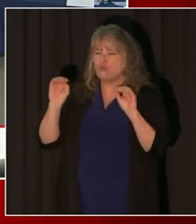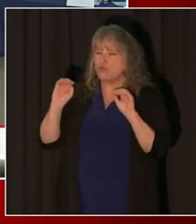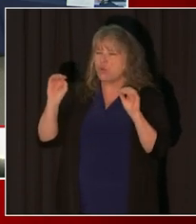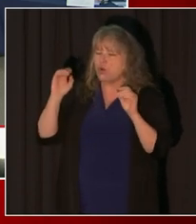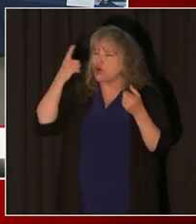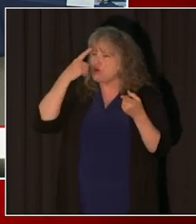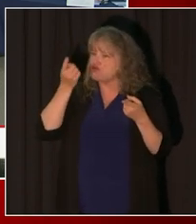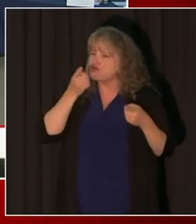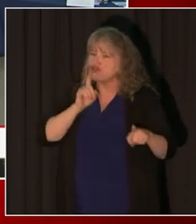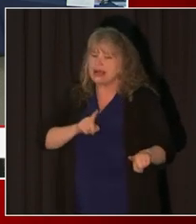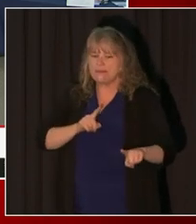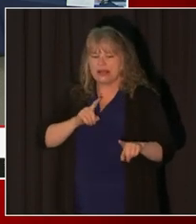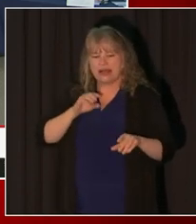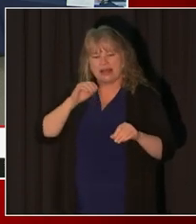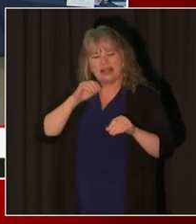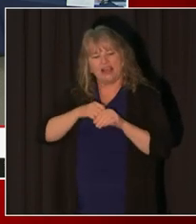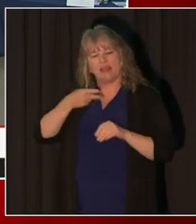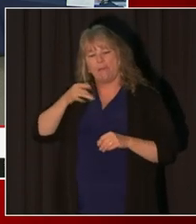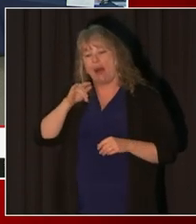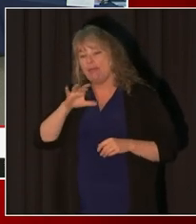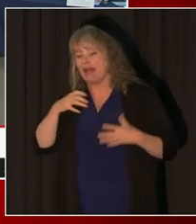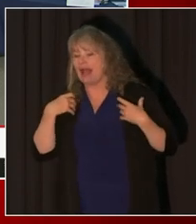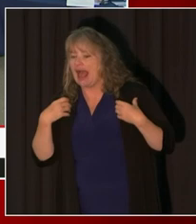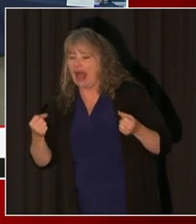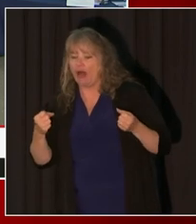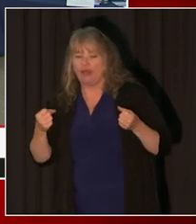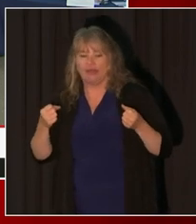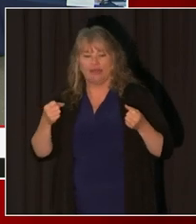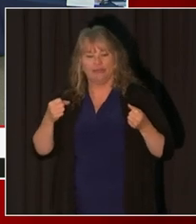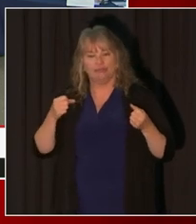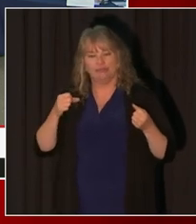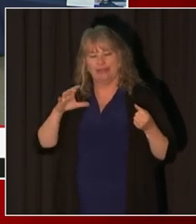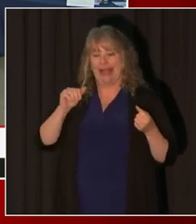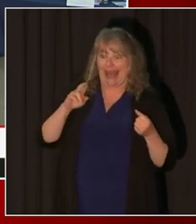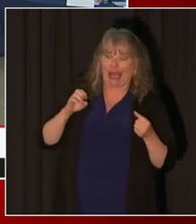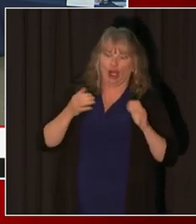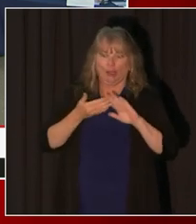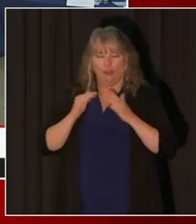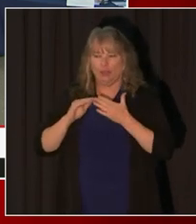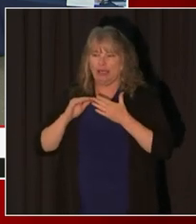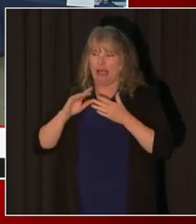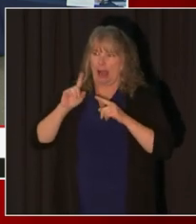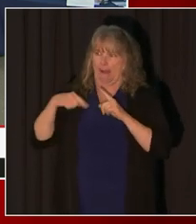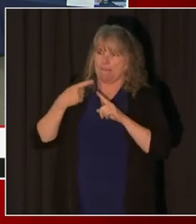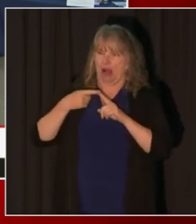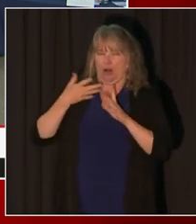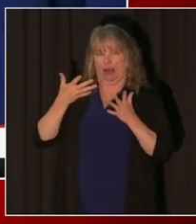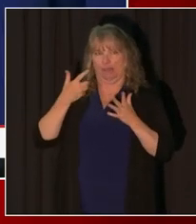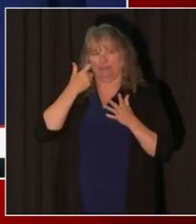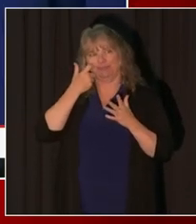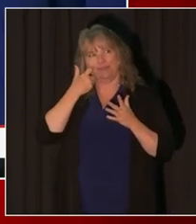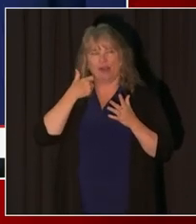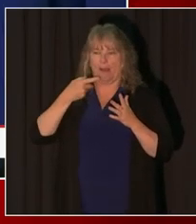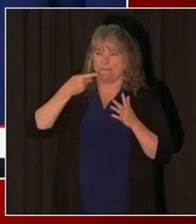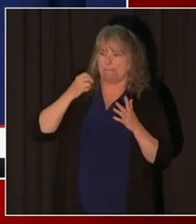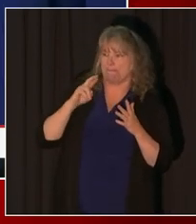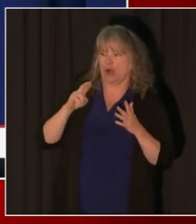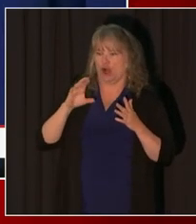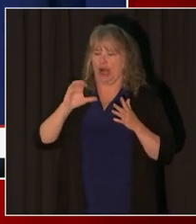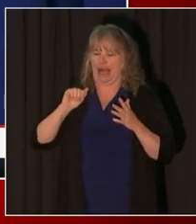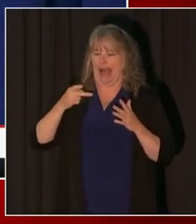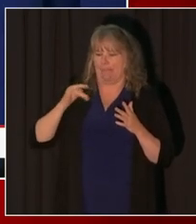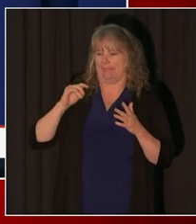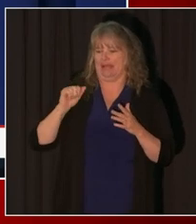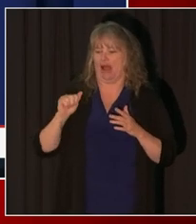agreement in the public health and the healthcare community on a per capita amount of testing that should be